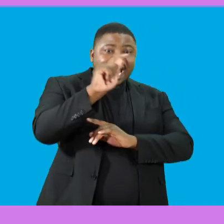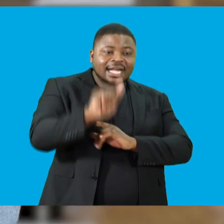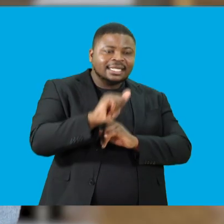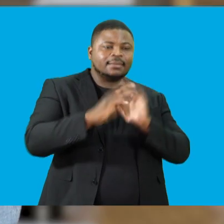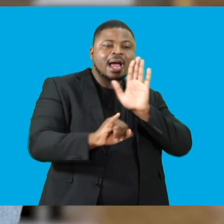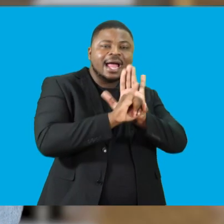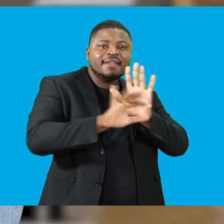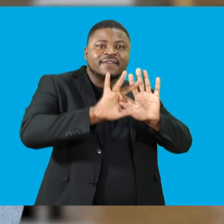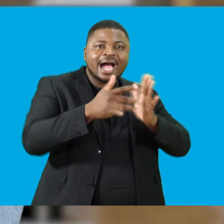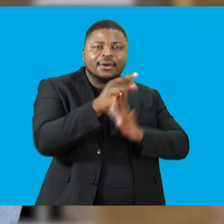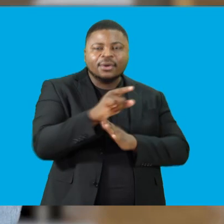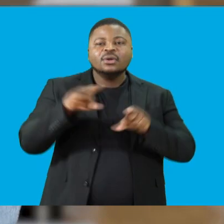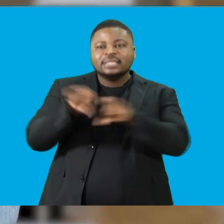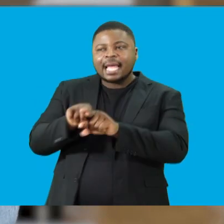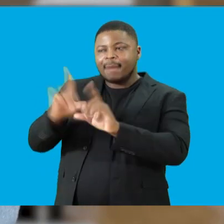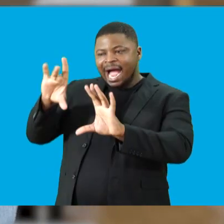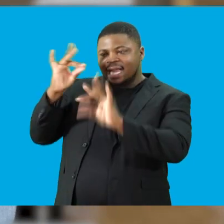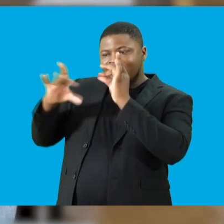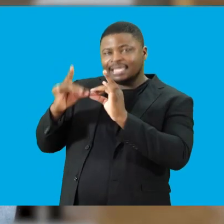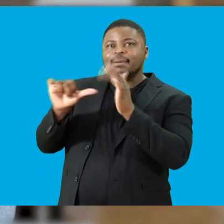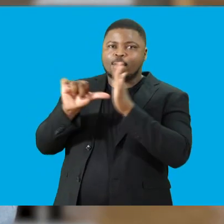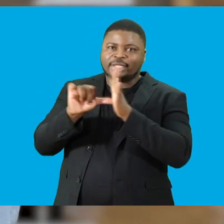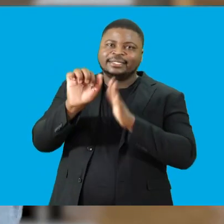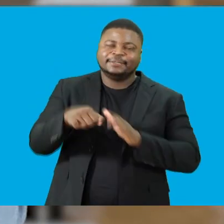that come before the process of representing data.